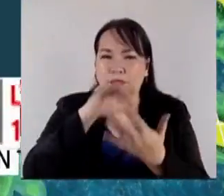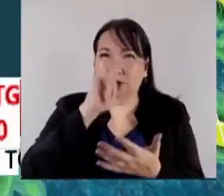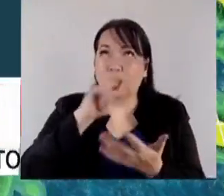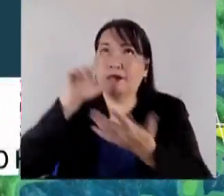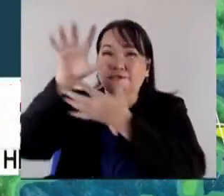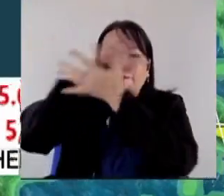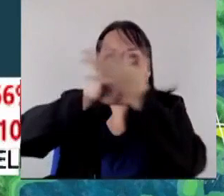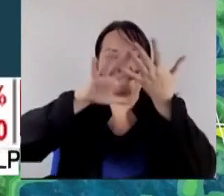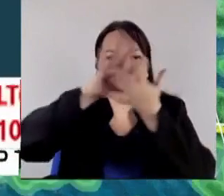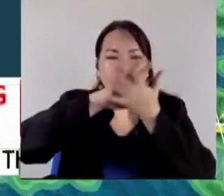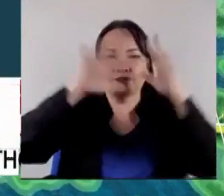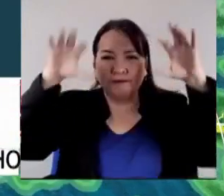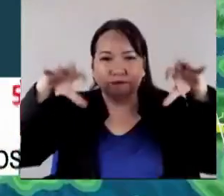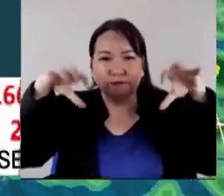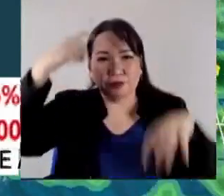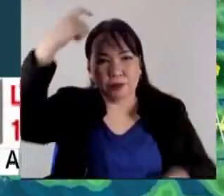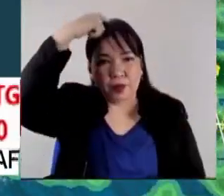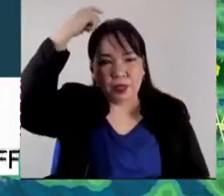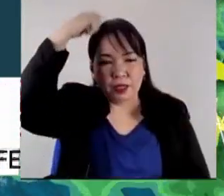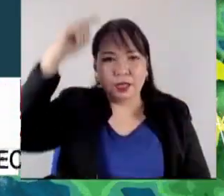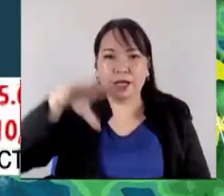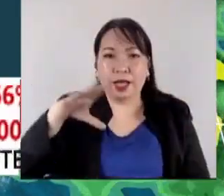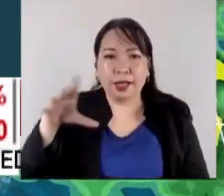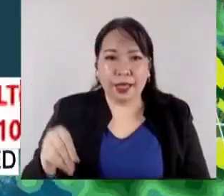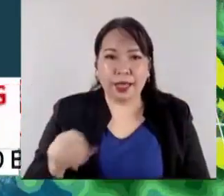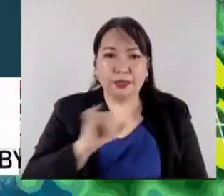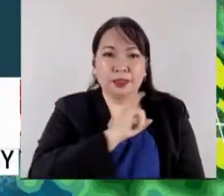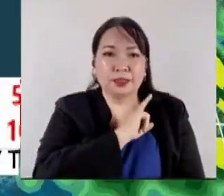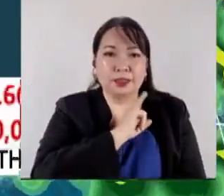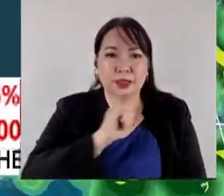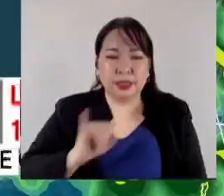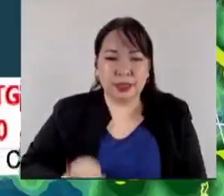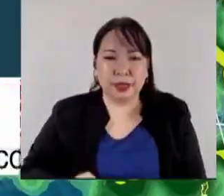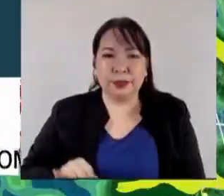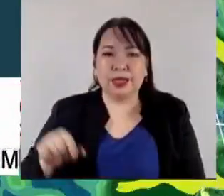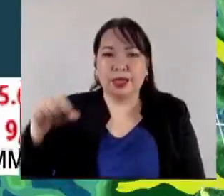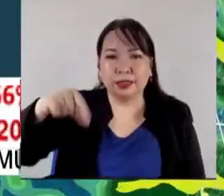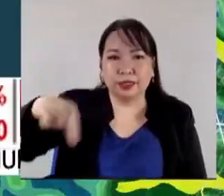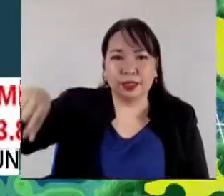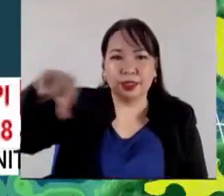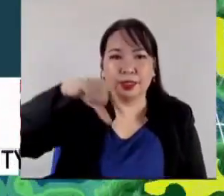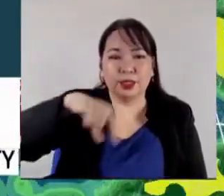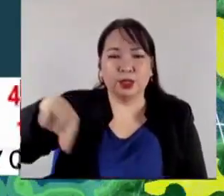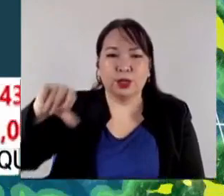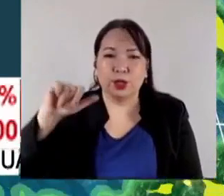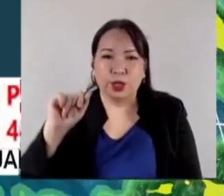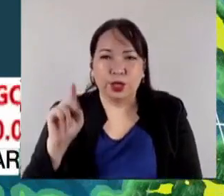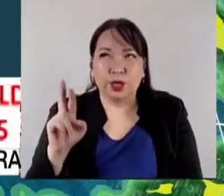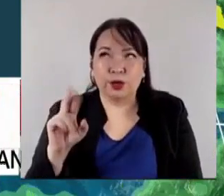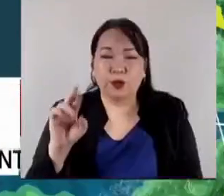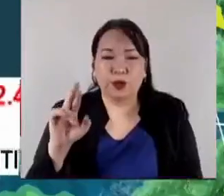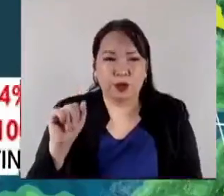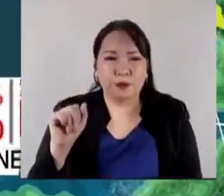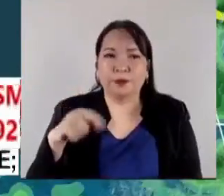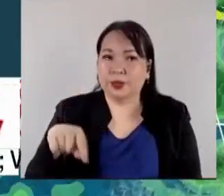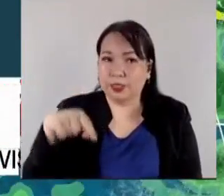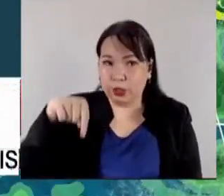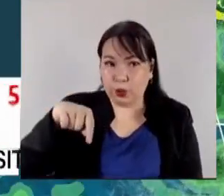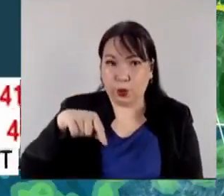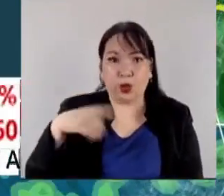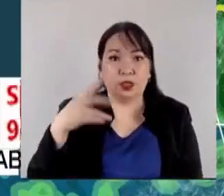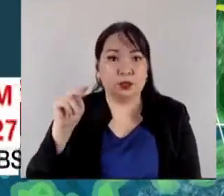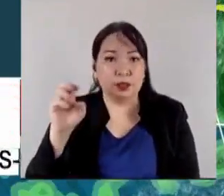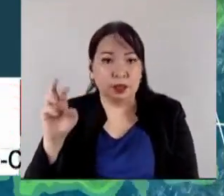Batanes, Cagayan, Isabela, Quirino, and Aurora. While here in Metro Manila and the rest of Luzon,